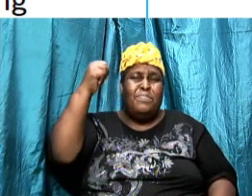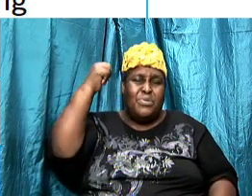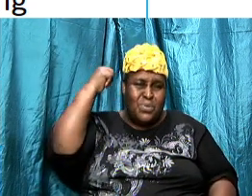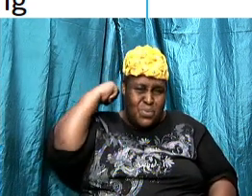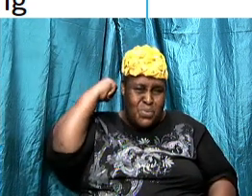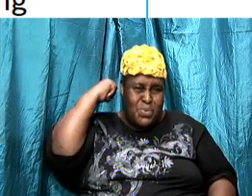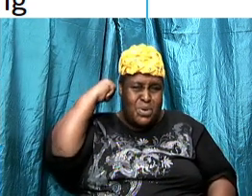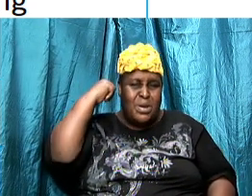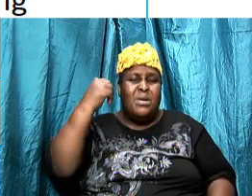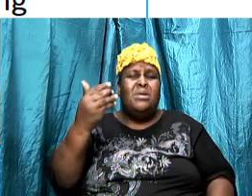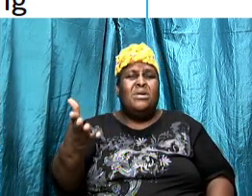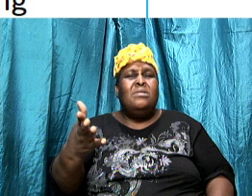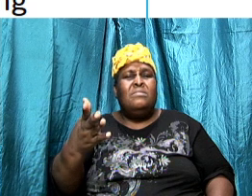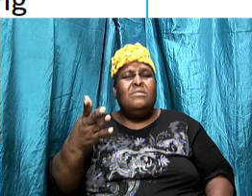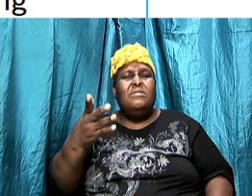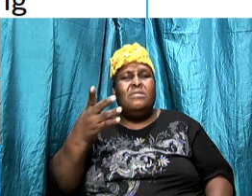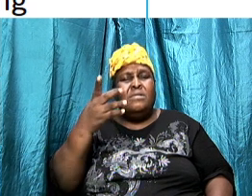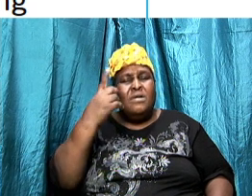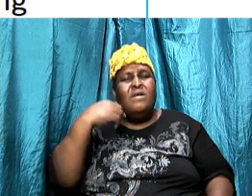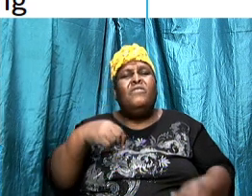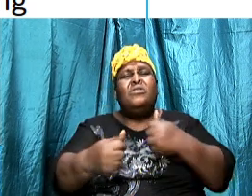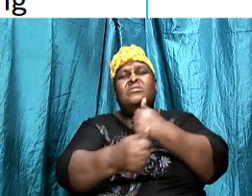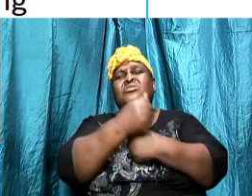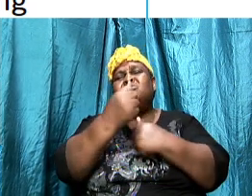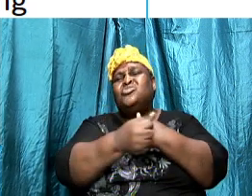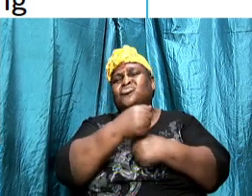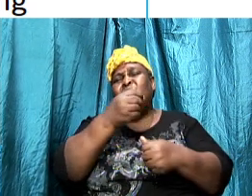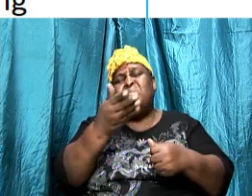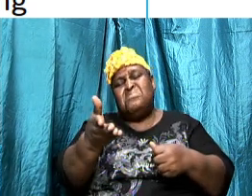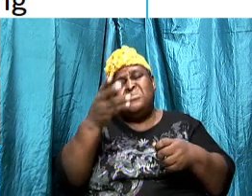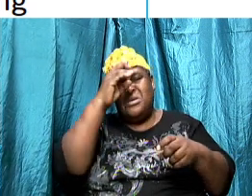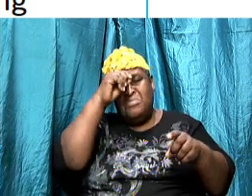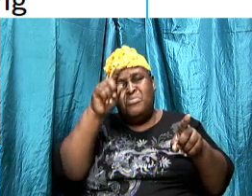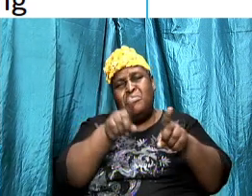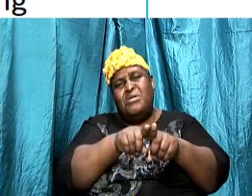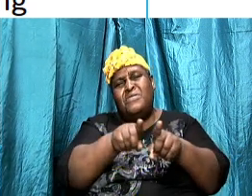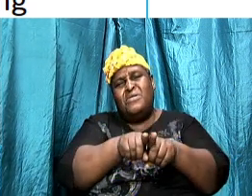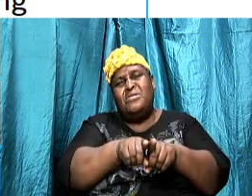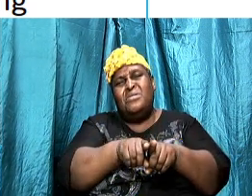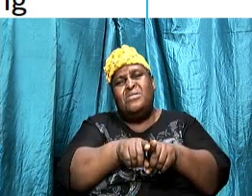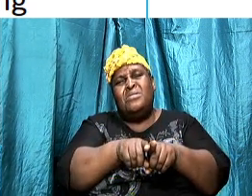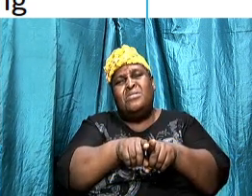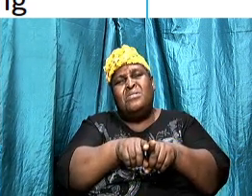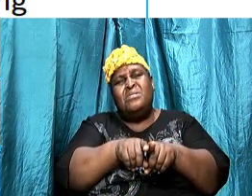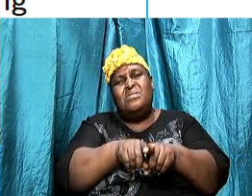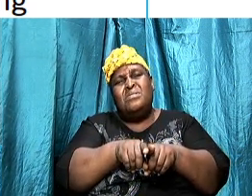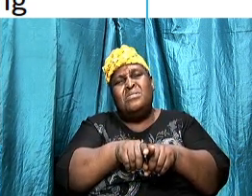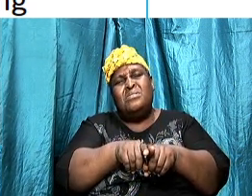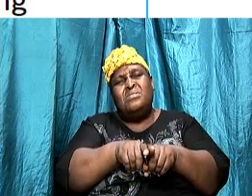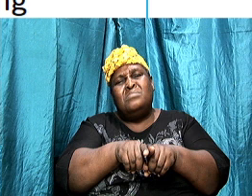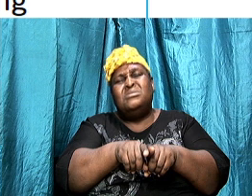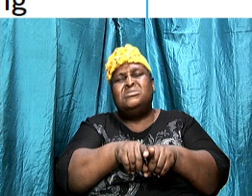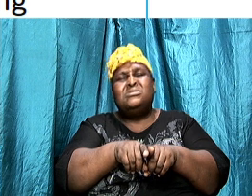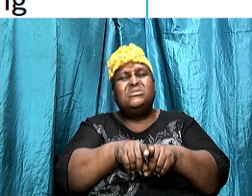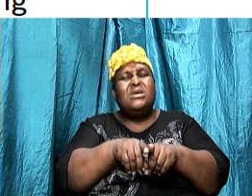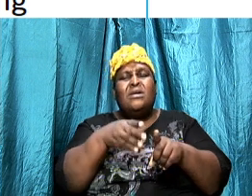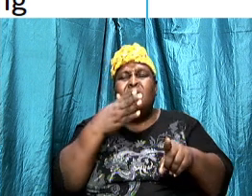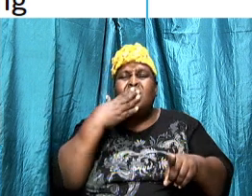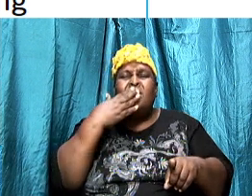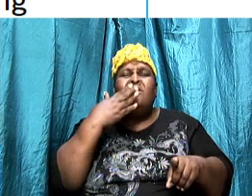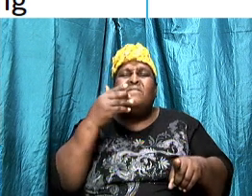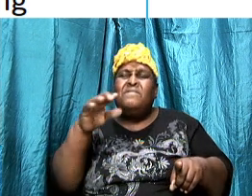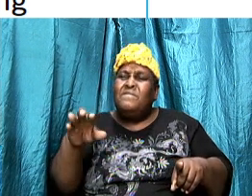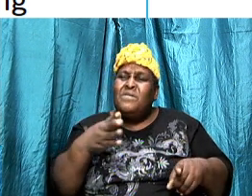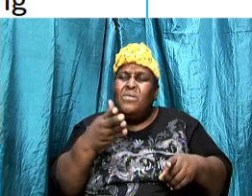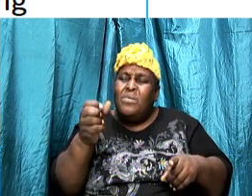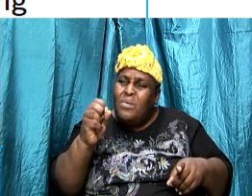rebuked them for that. And he was saying, well, fine, you can eat your meat, even though it's offered up to idol, but don't do it before